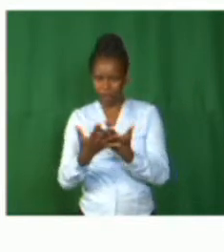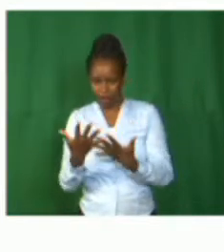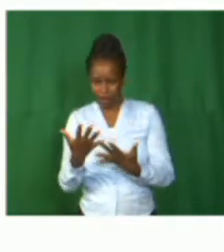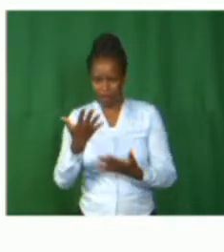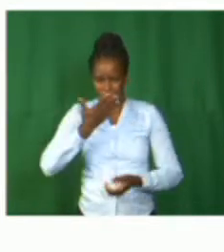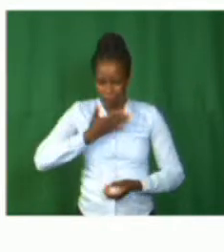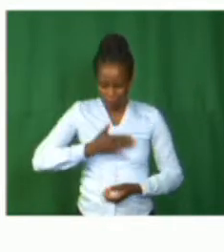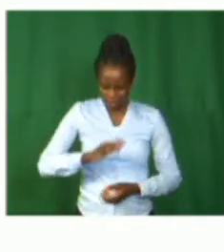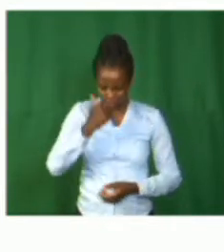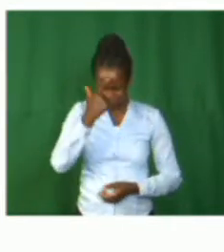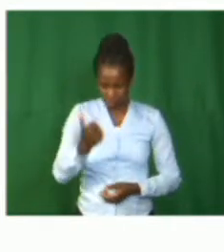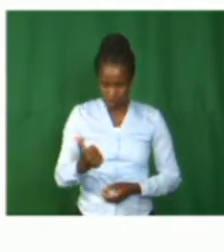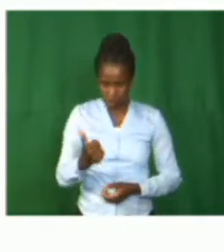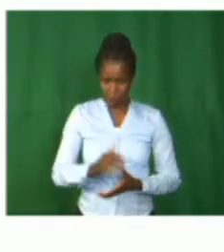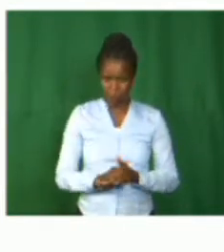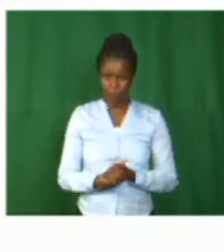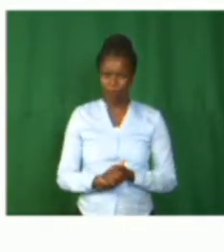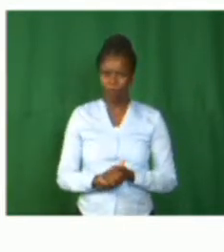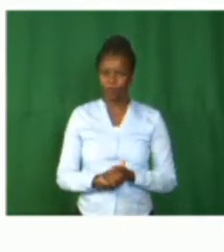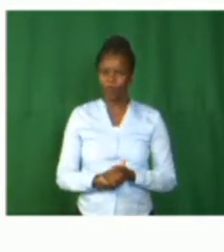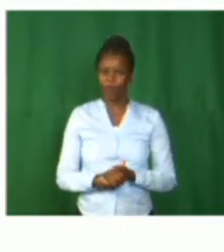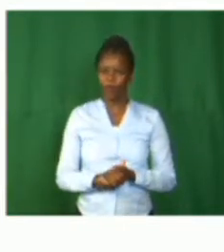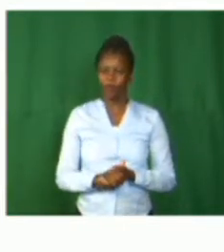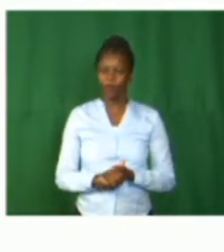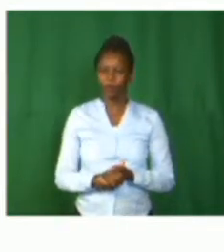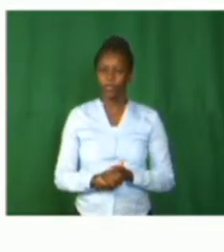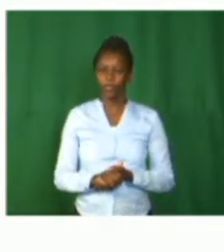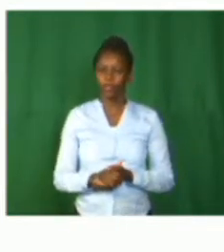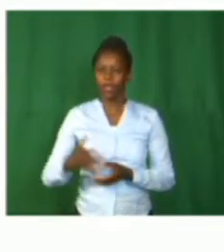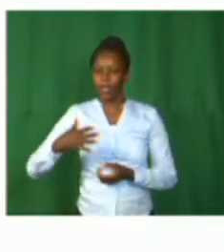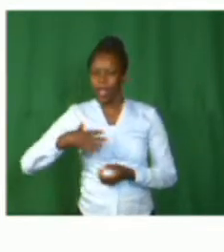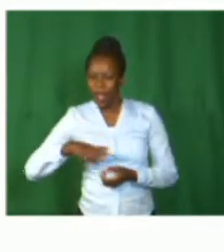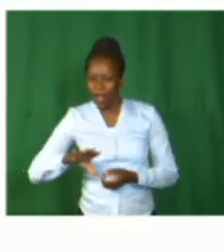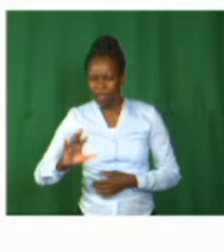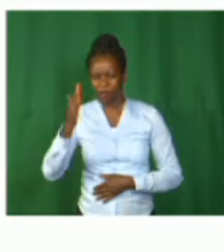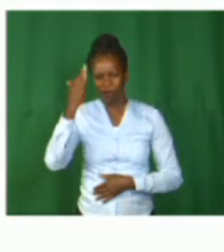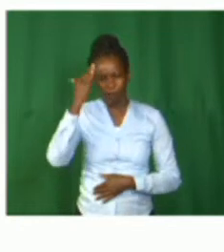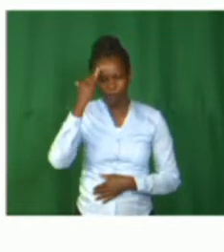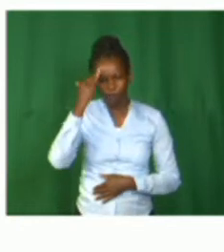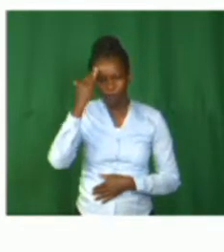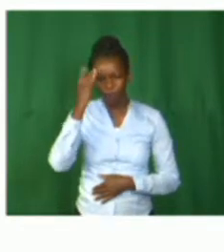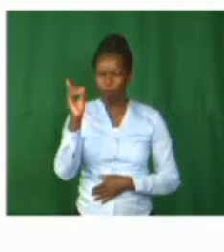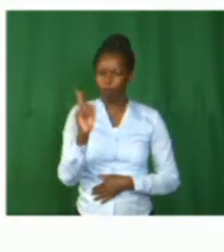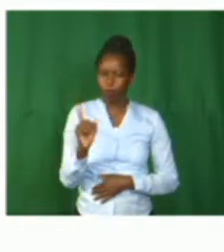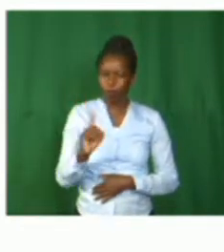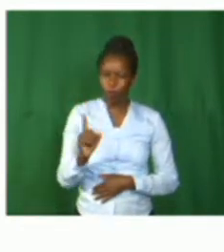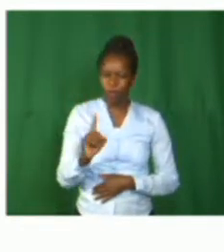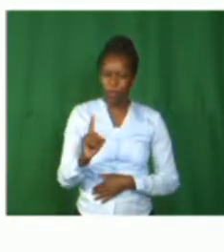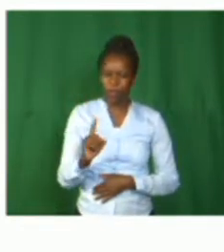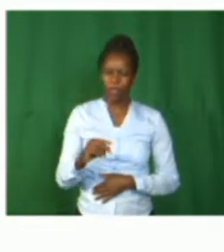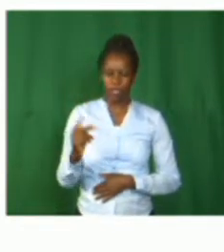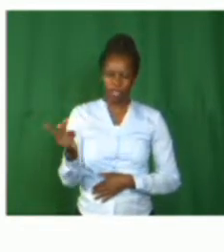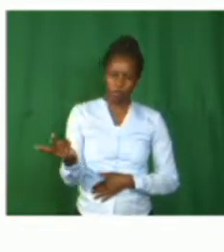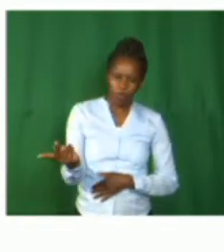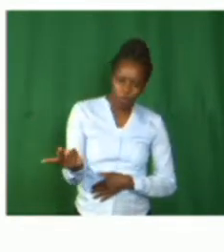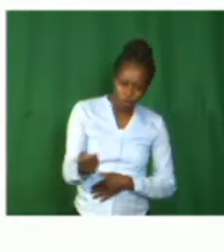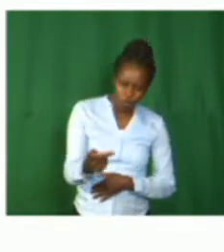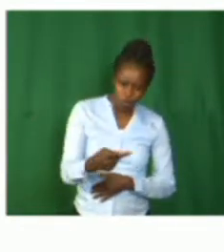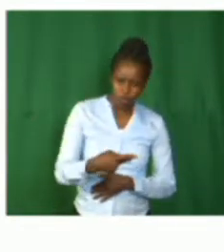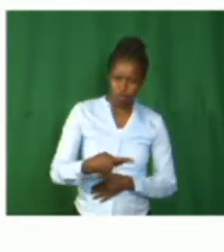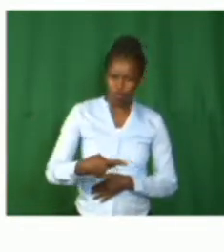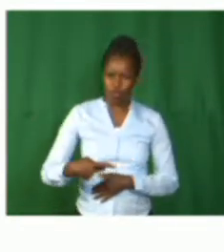this lesson, that is the knowledge that the learner must have in order to follow the lesson very well. It should be drawing now what we